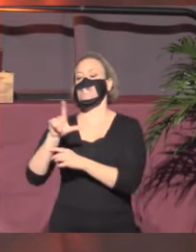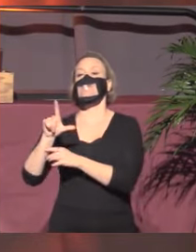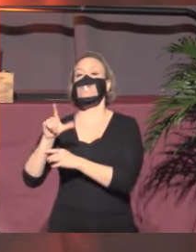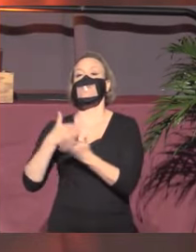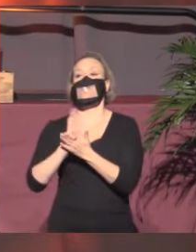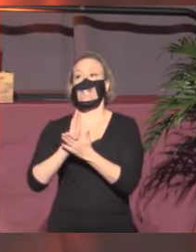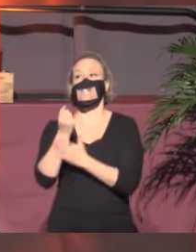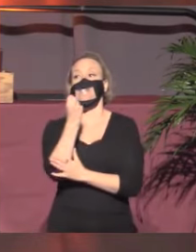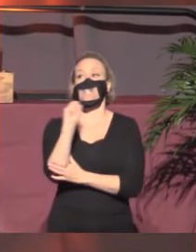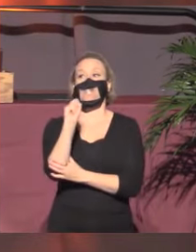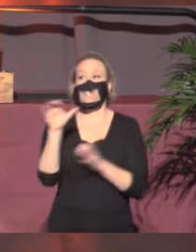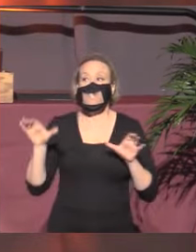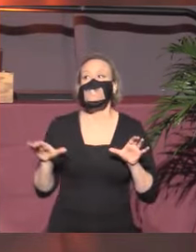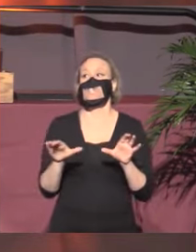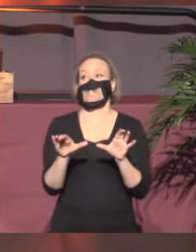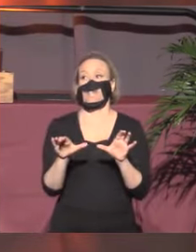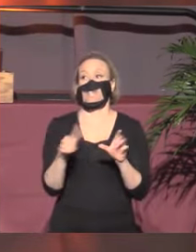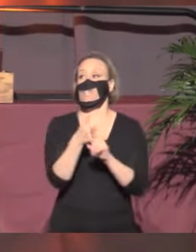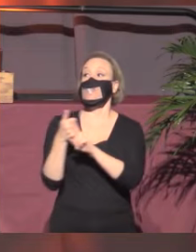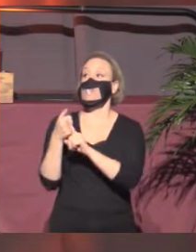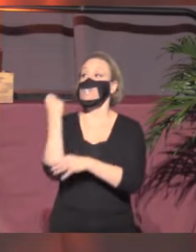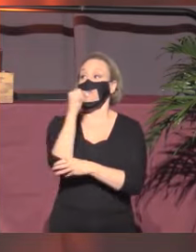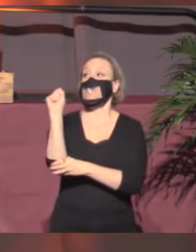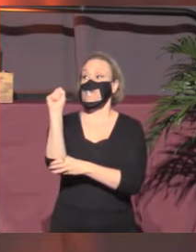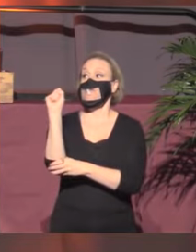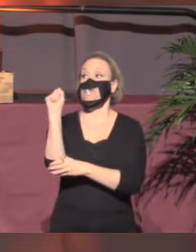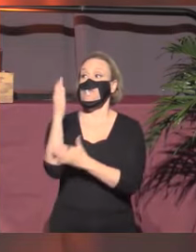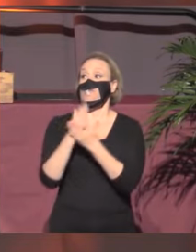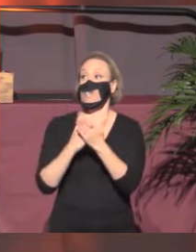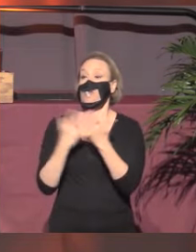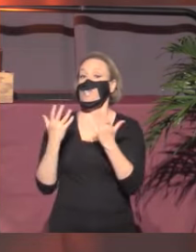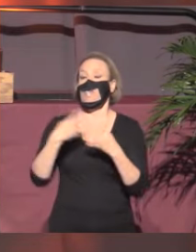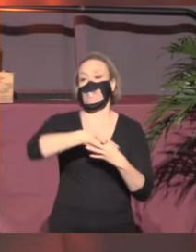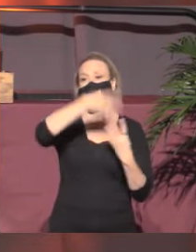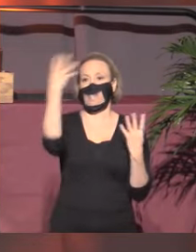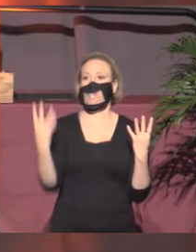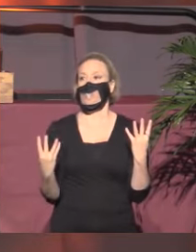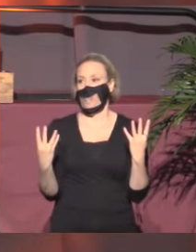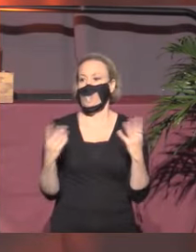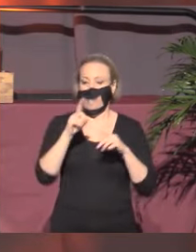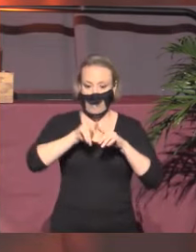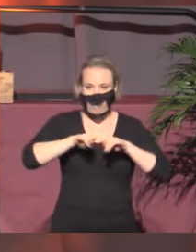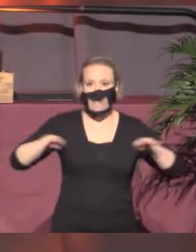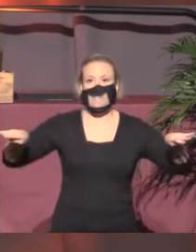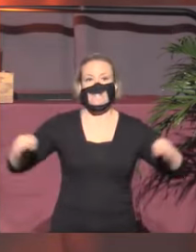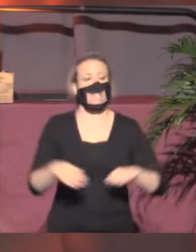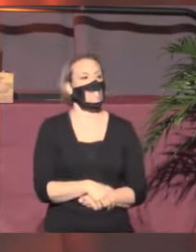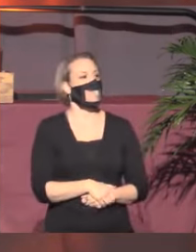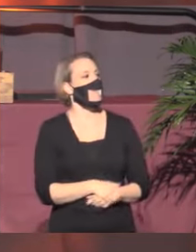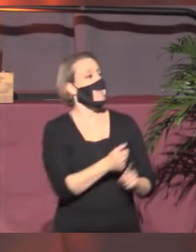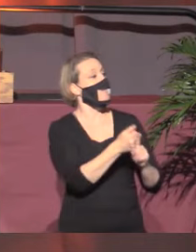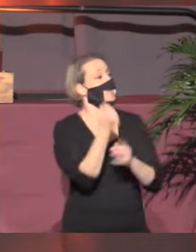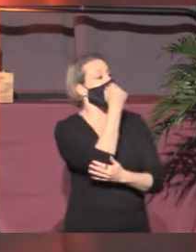because those who were protesting were part of the rainbow. Those who were protesting were